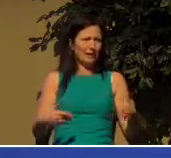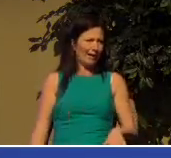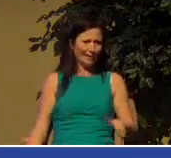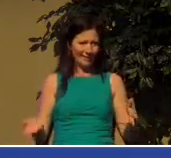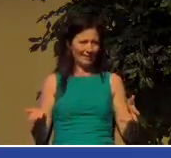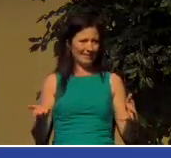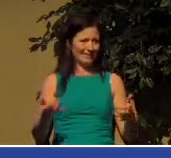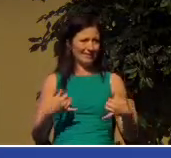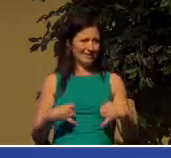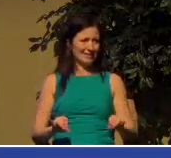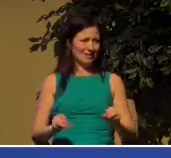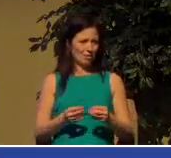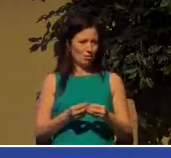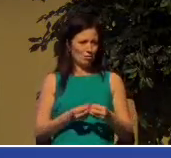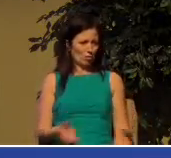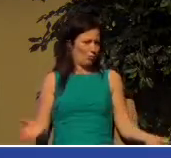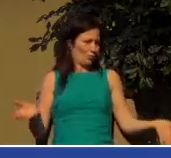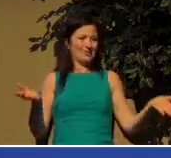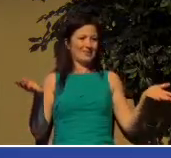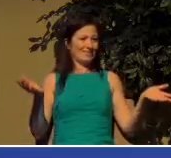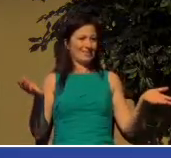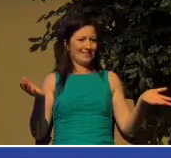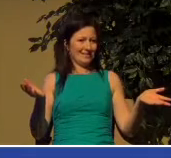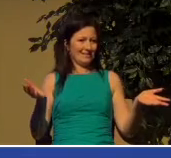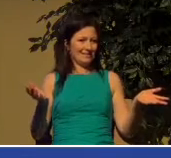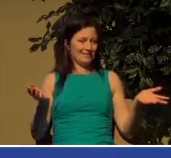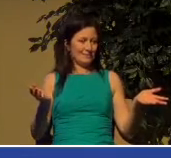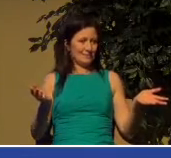still lose it all, and